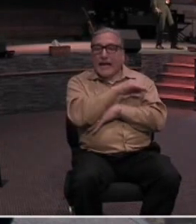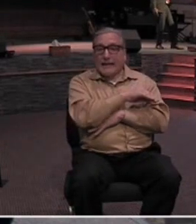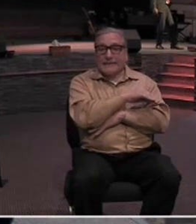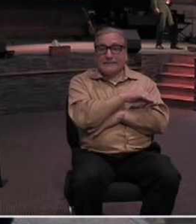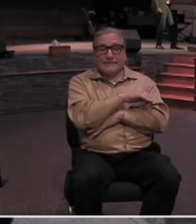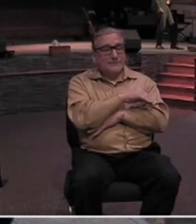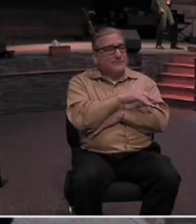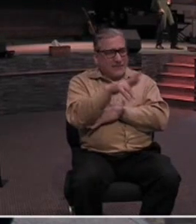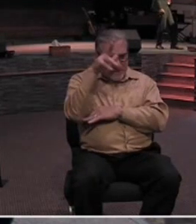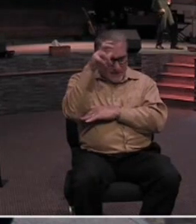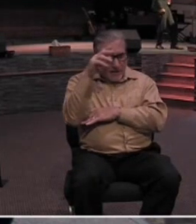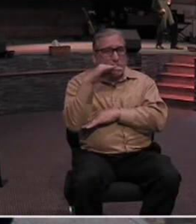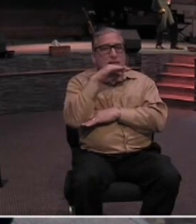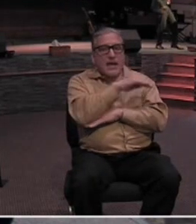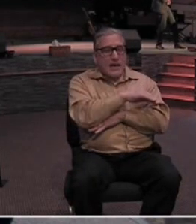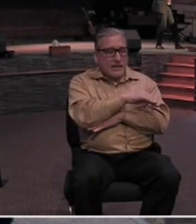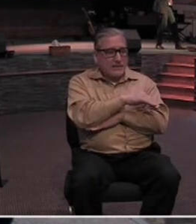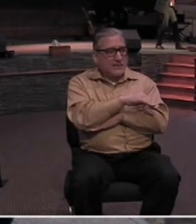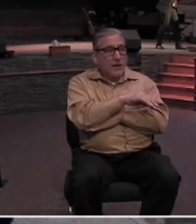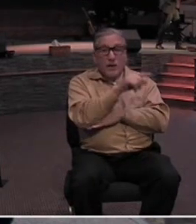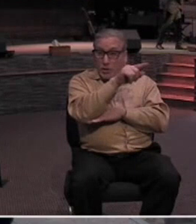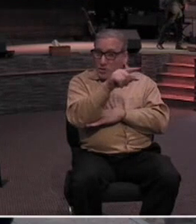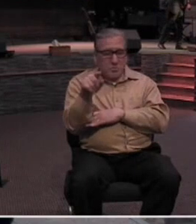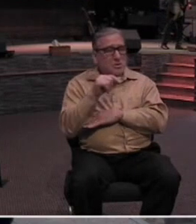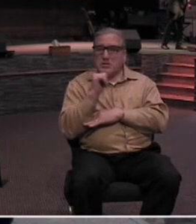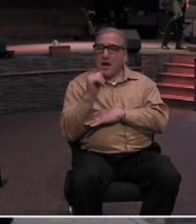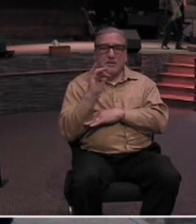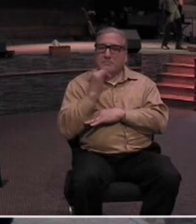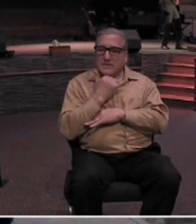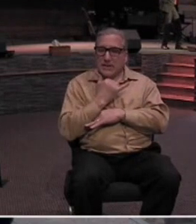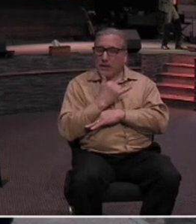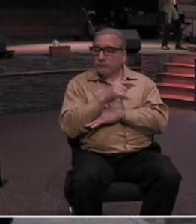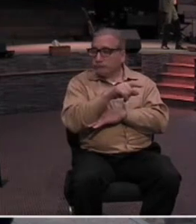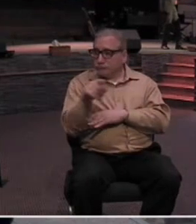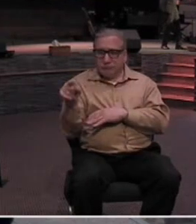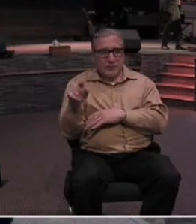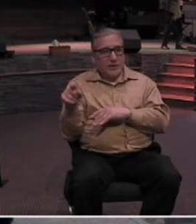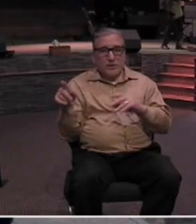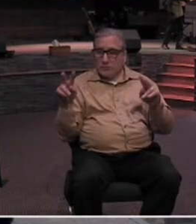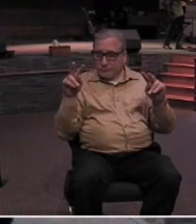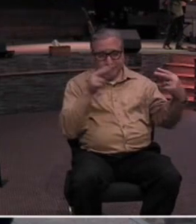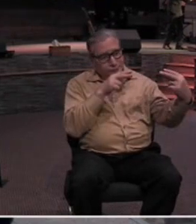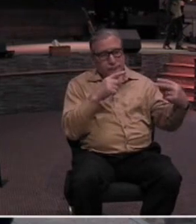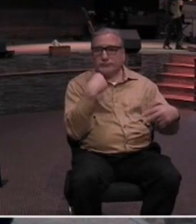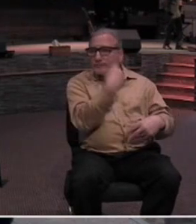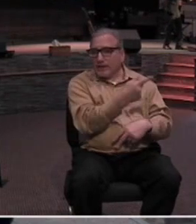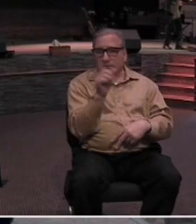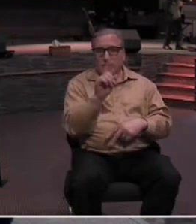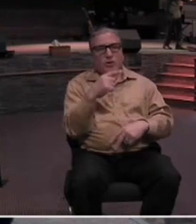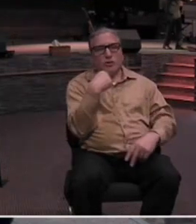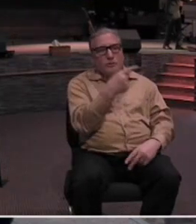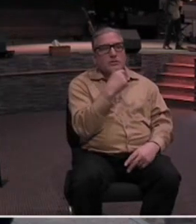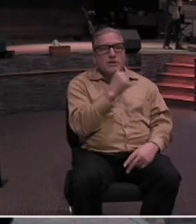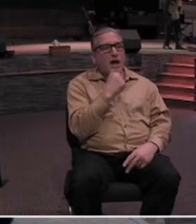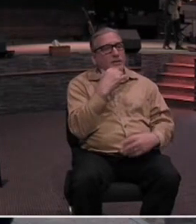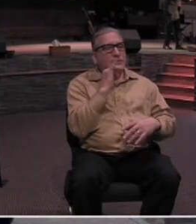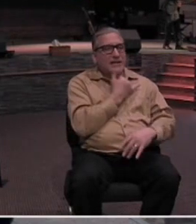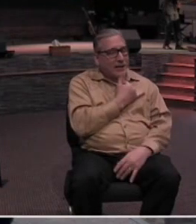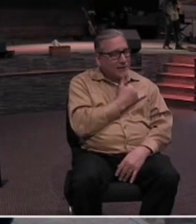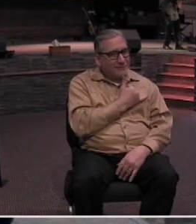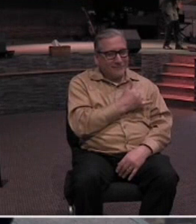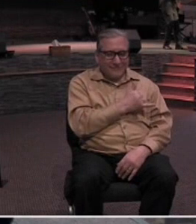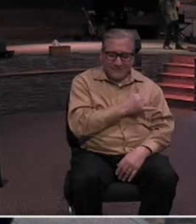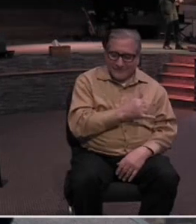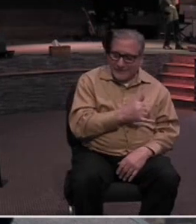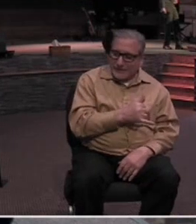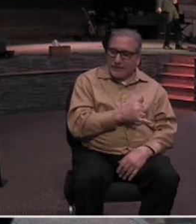I said the devil is a liar. You are not a mistake. Turn somebody and tell them you're not a mistake. When Hagar fled from Sarah for the